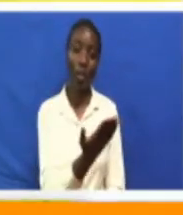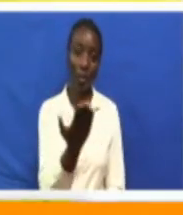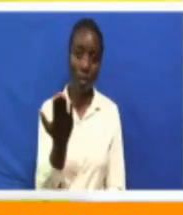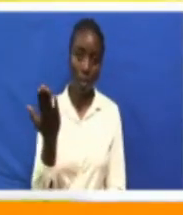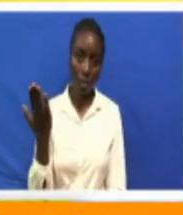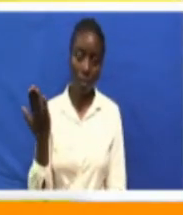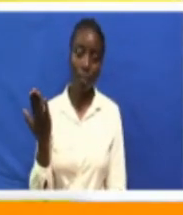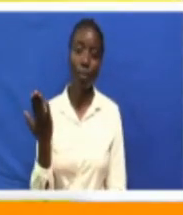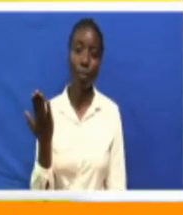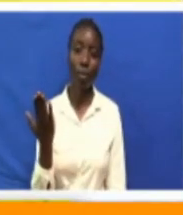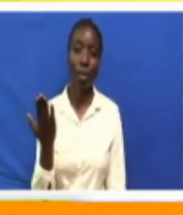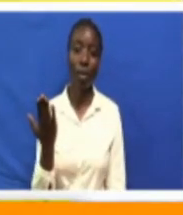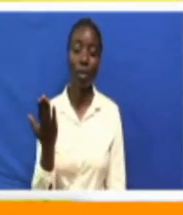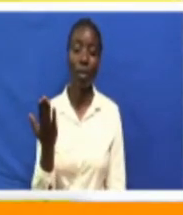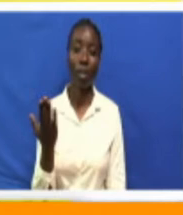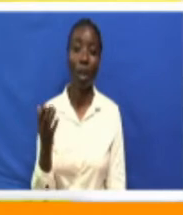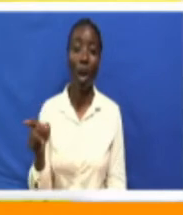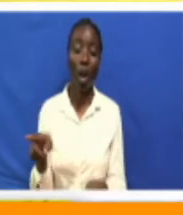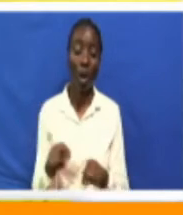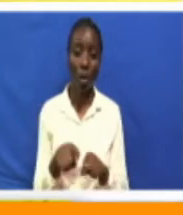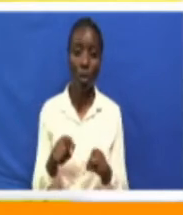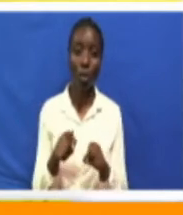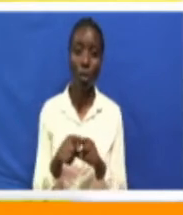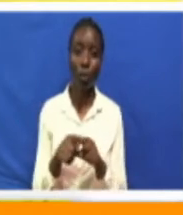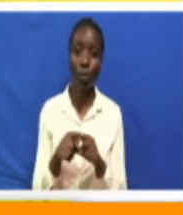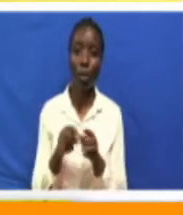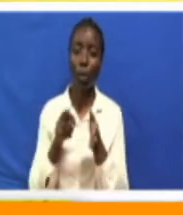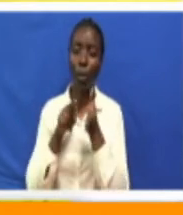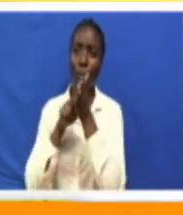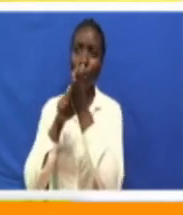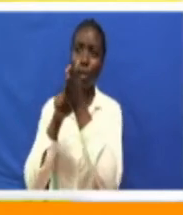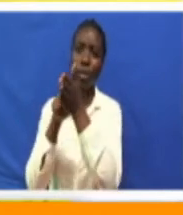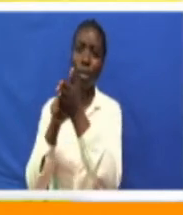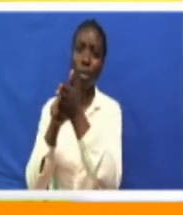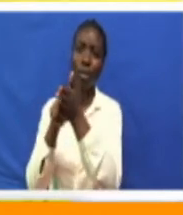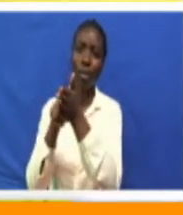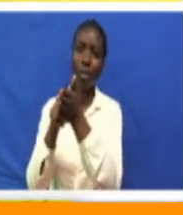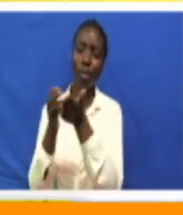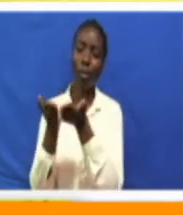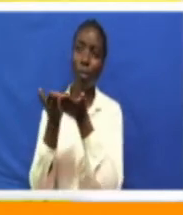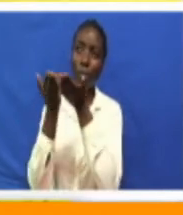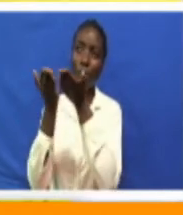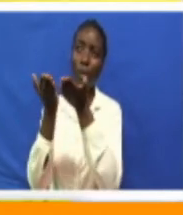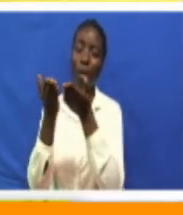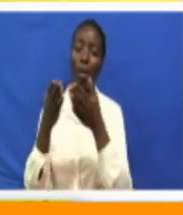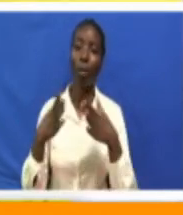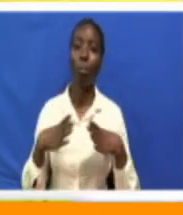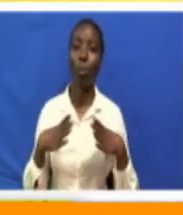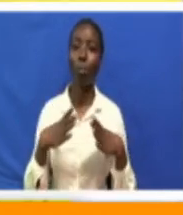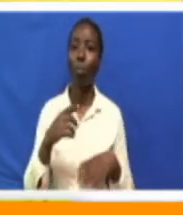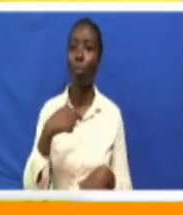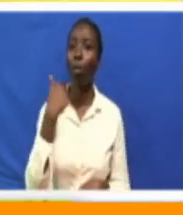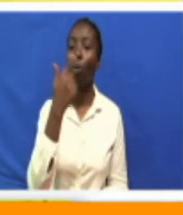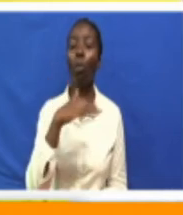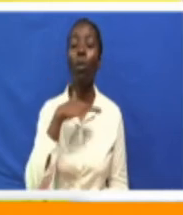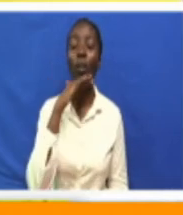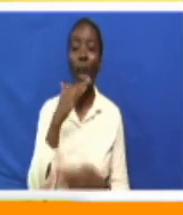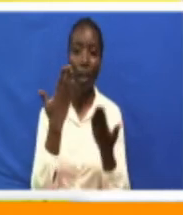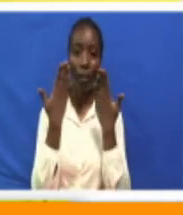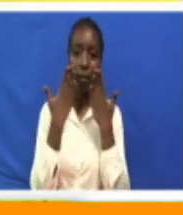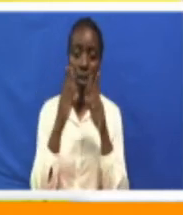we also entrust those who passed away from our families